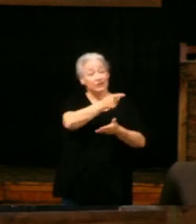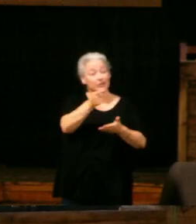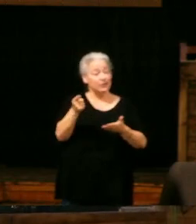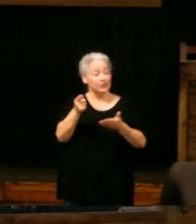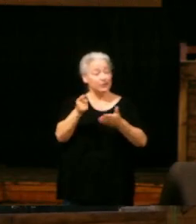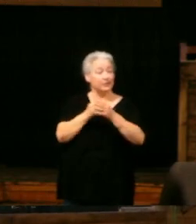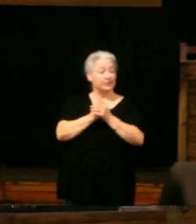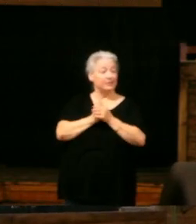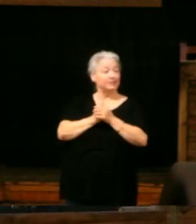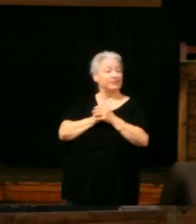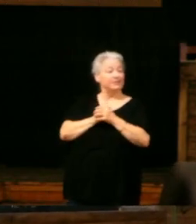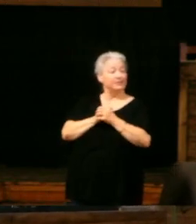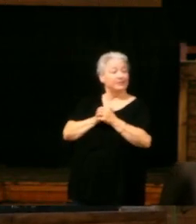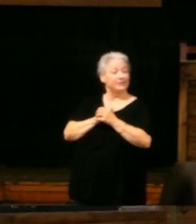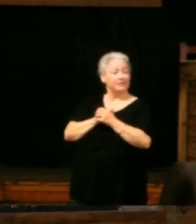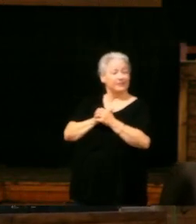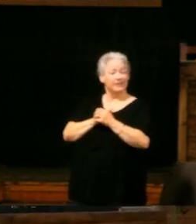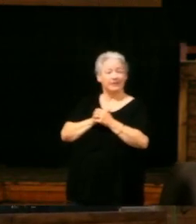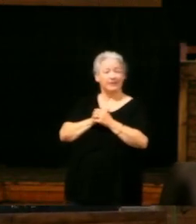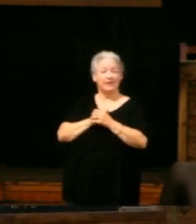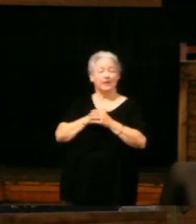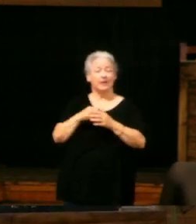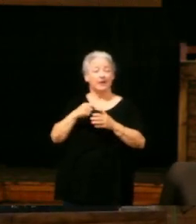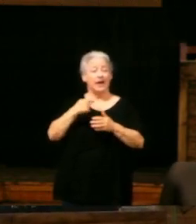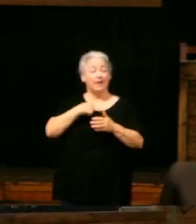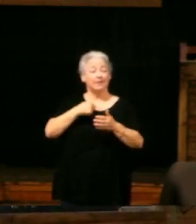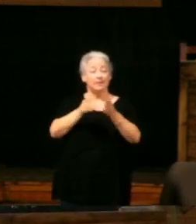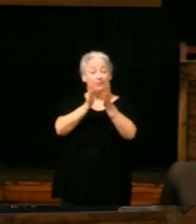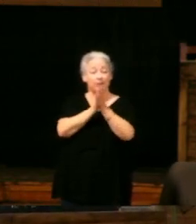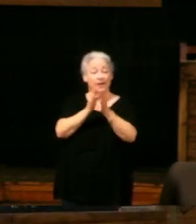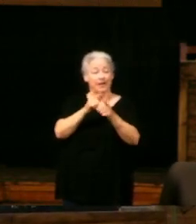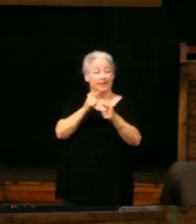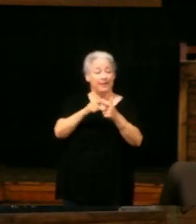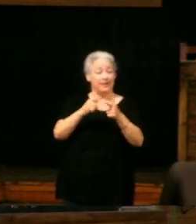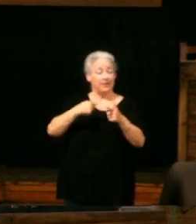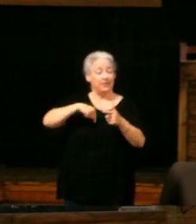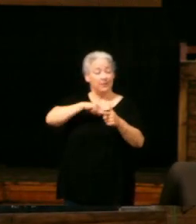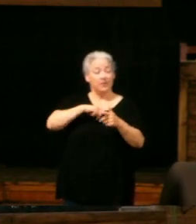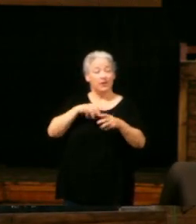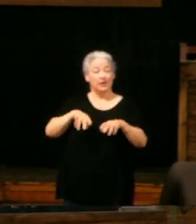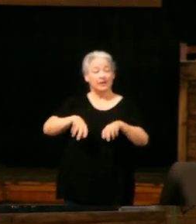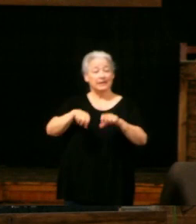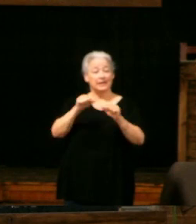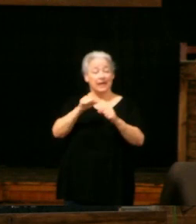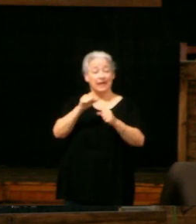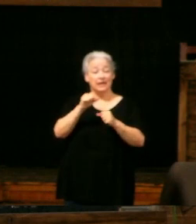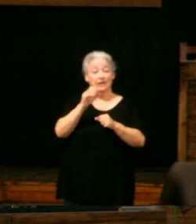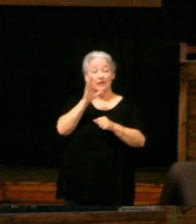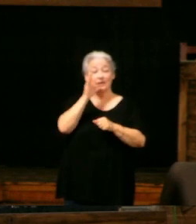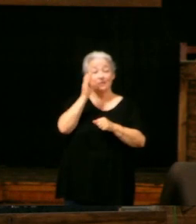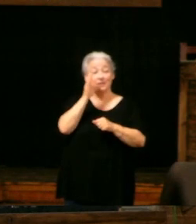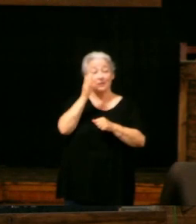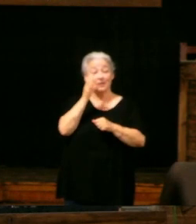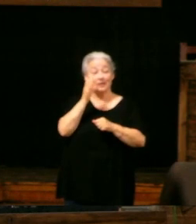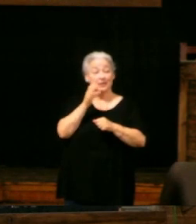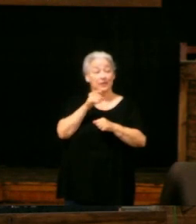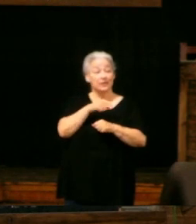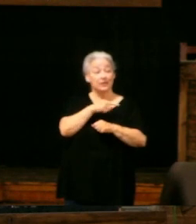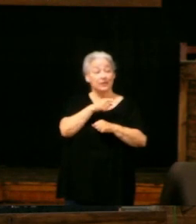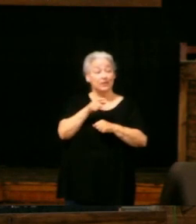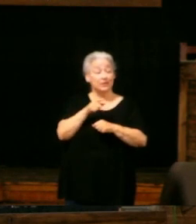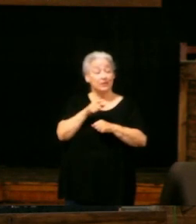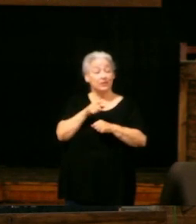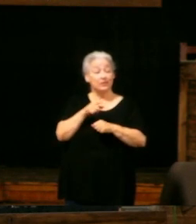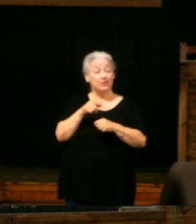going to pray us out, and then we're going to take communion. Is anybody going to object to breaking bread and taking